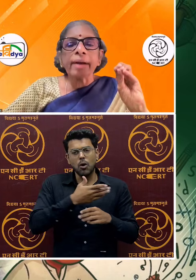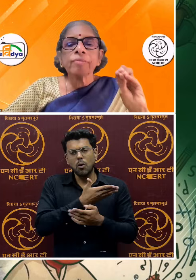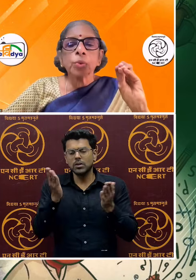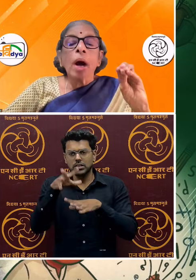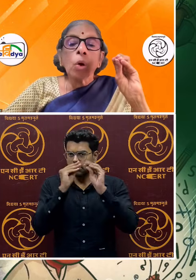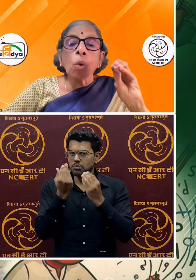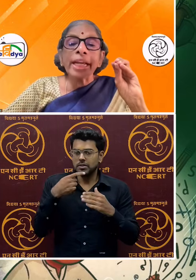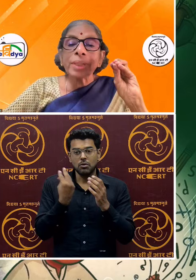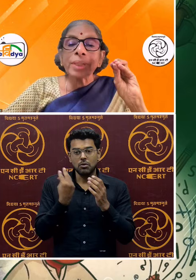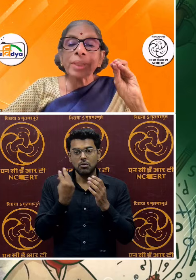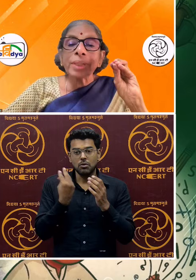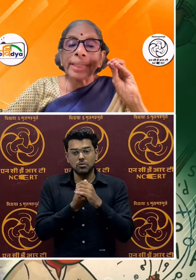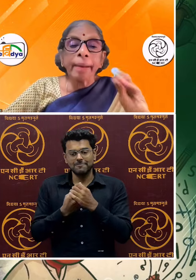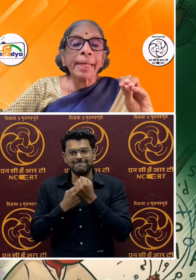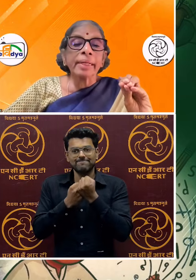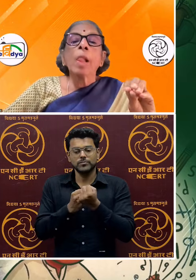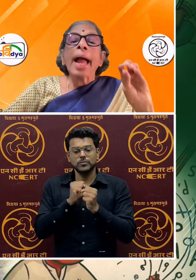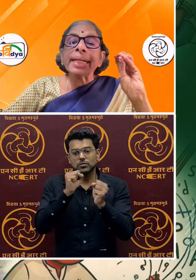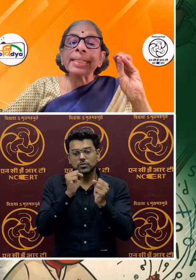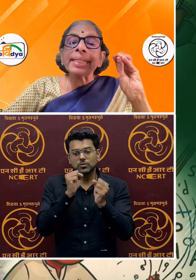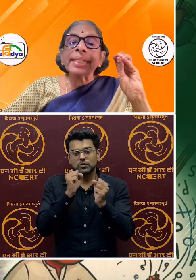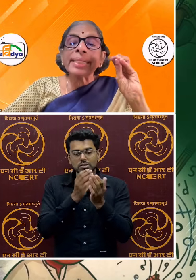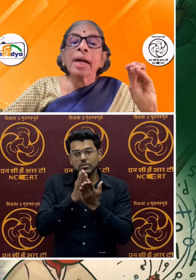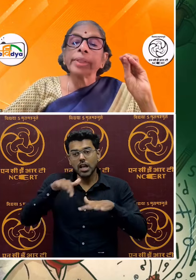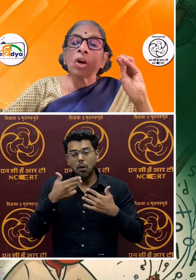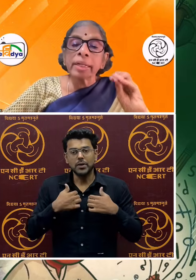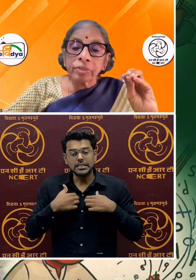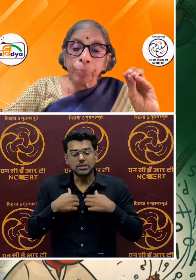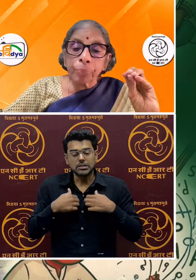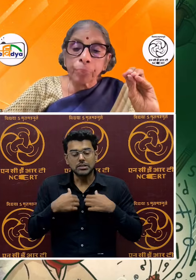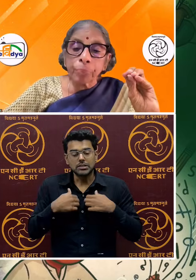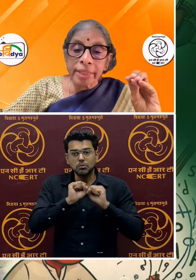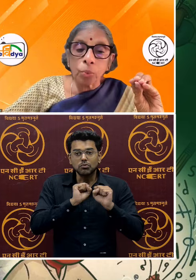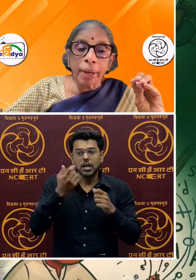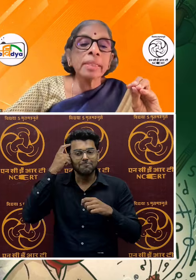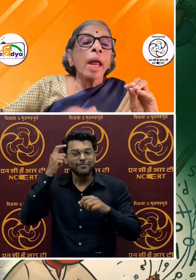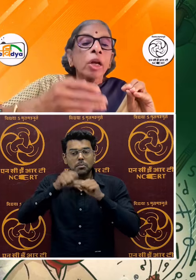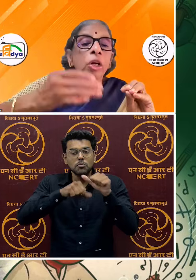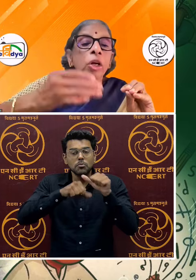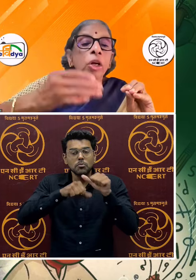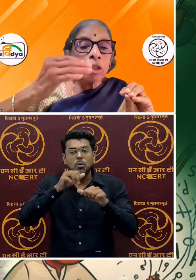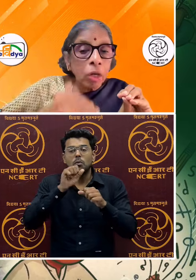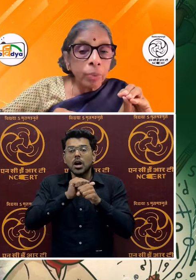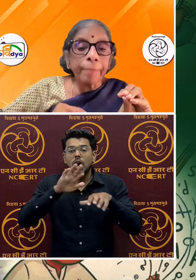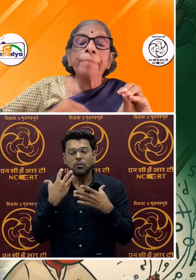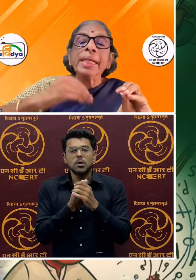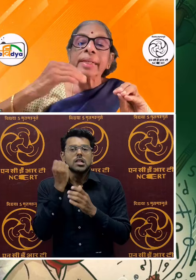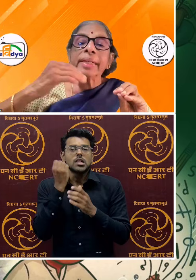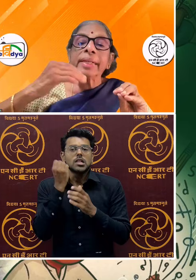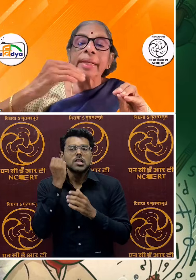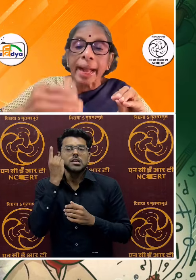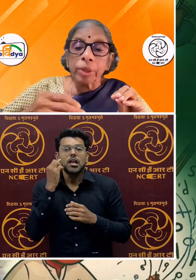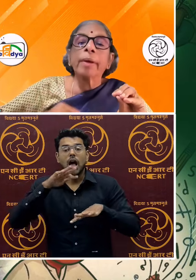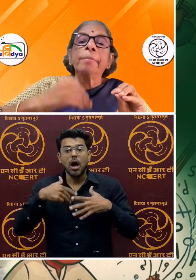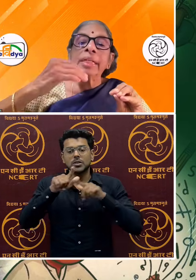We have to go into their method and see how their cognitive process works. Talk to them,